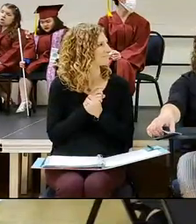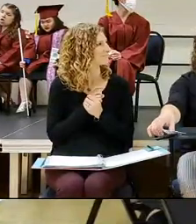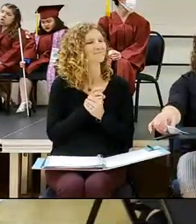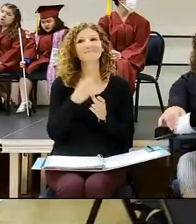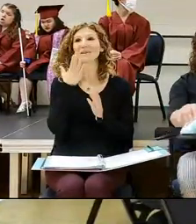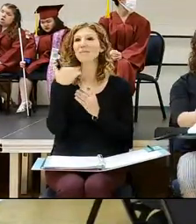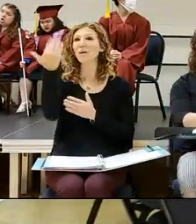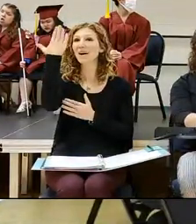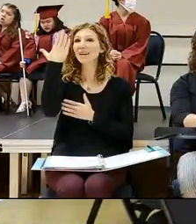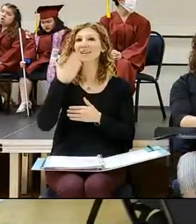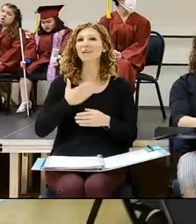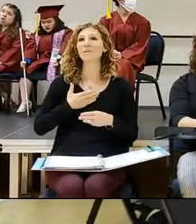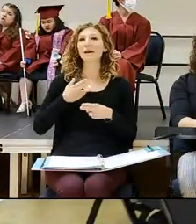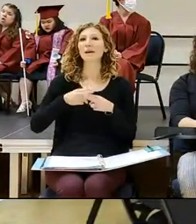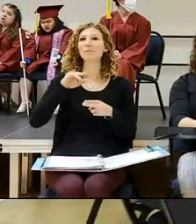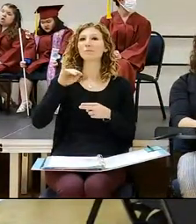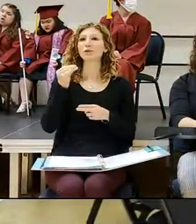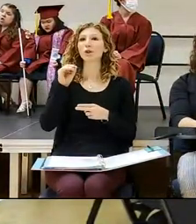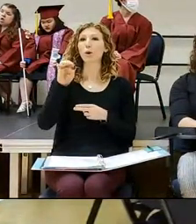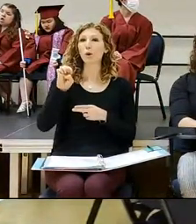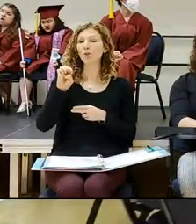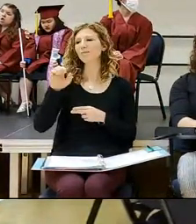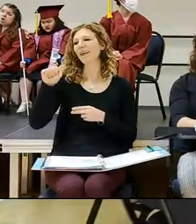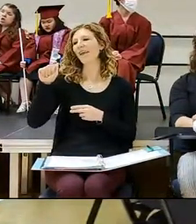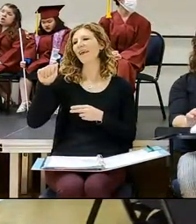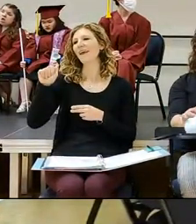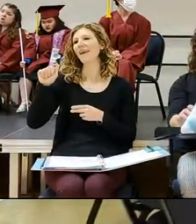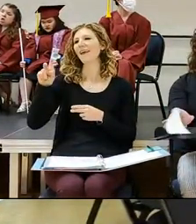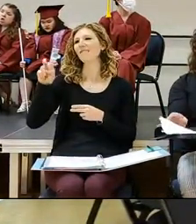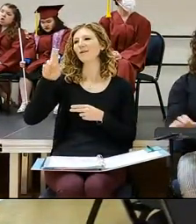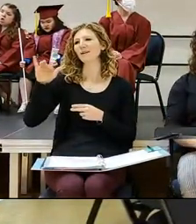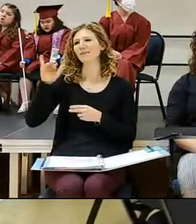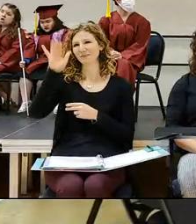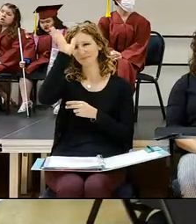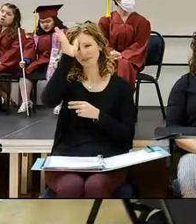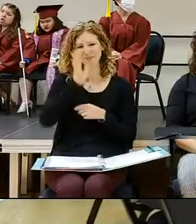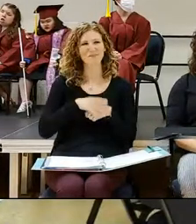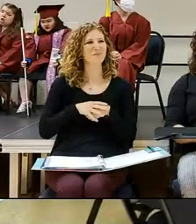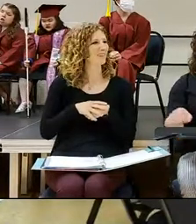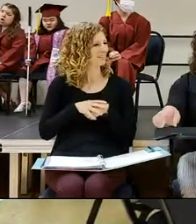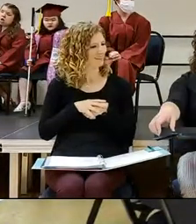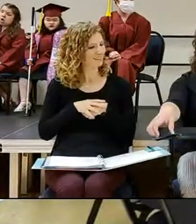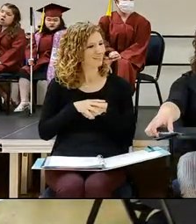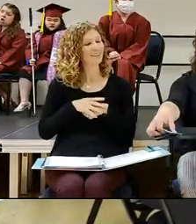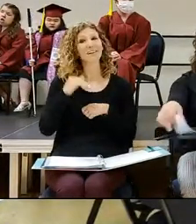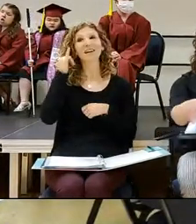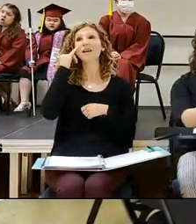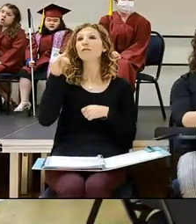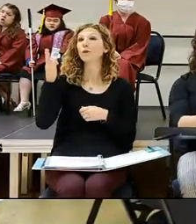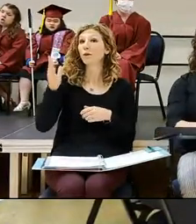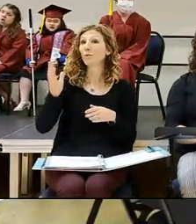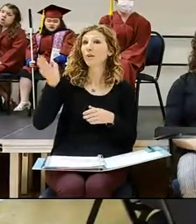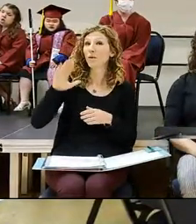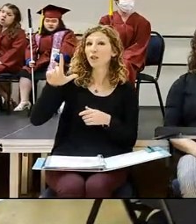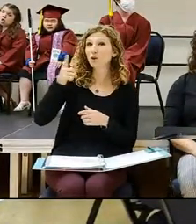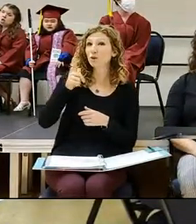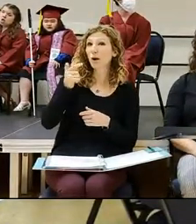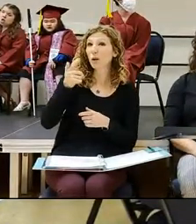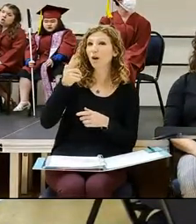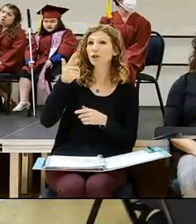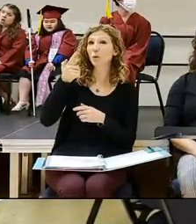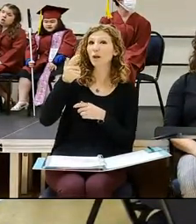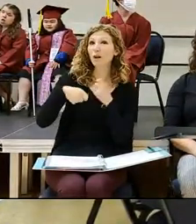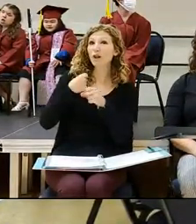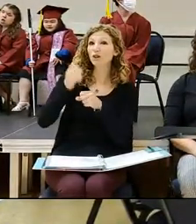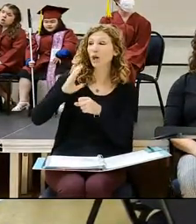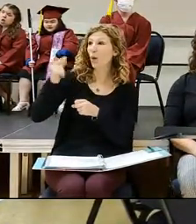Good morning. My name is Joe. I'm Avery's dad. If you were to ask me 21 years ago if I ever thought I'd be